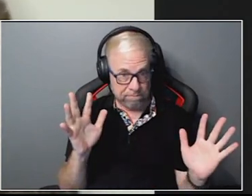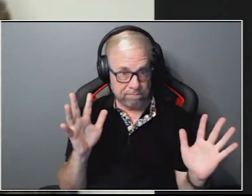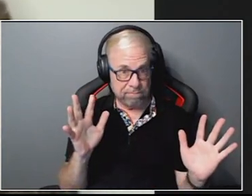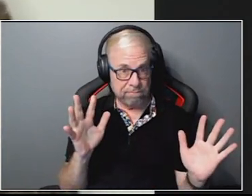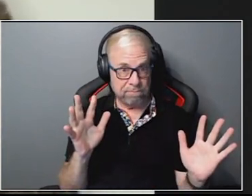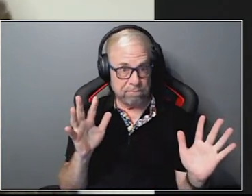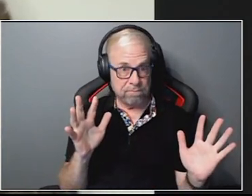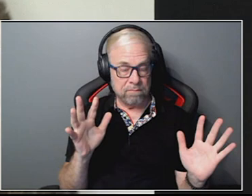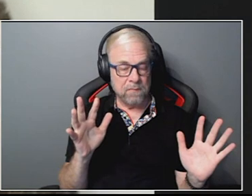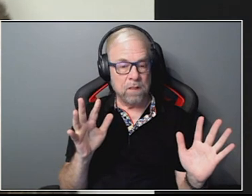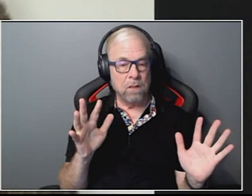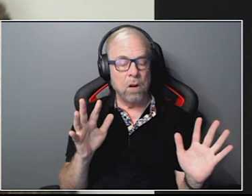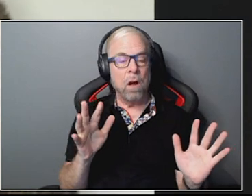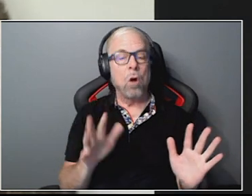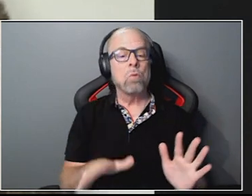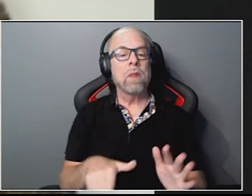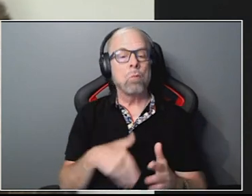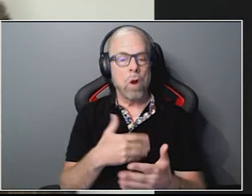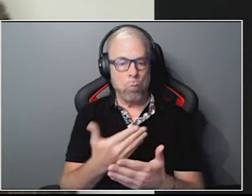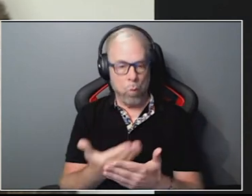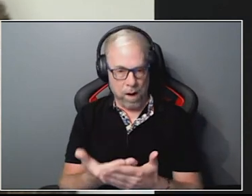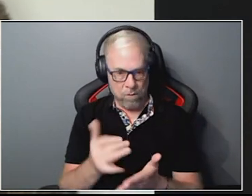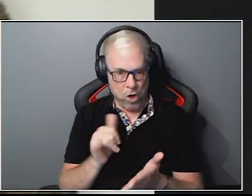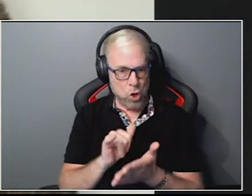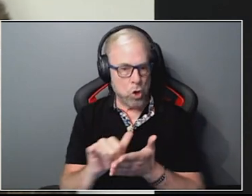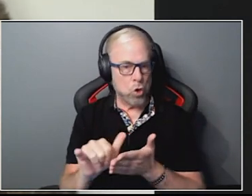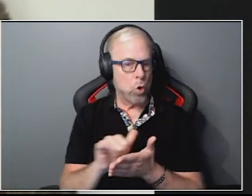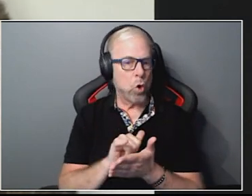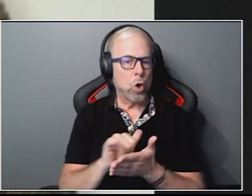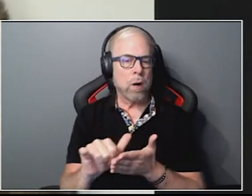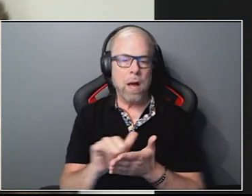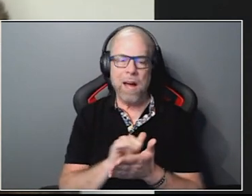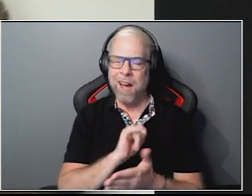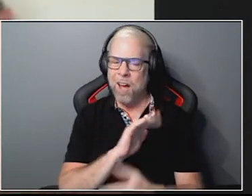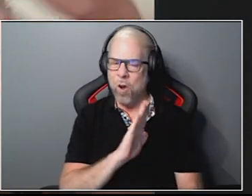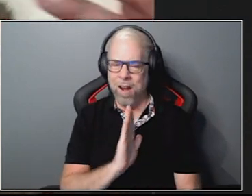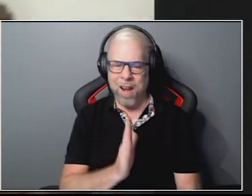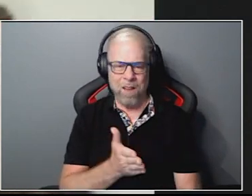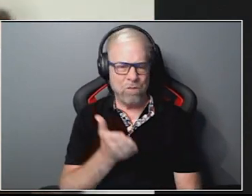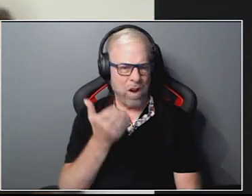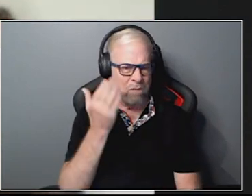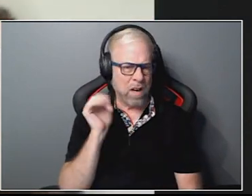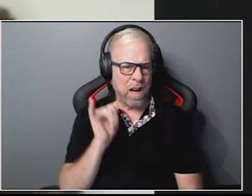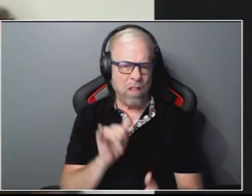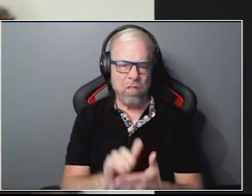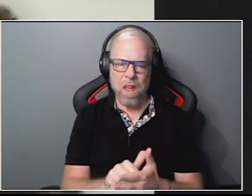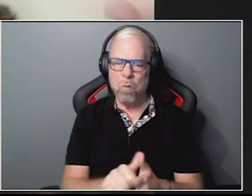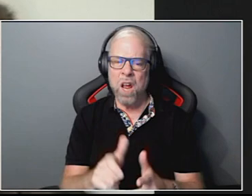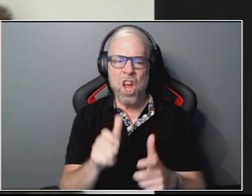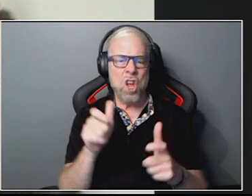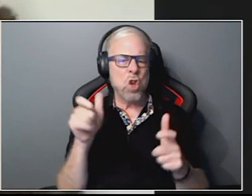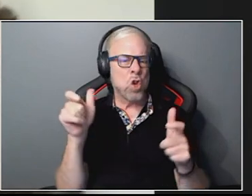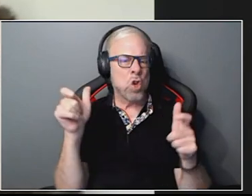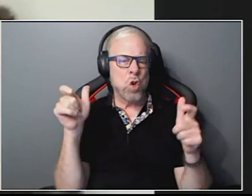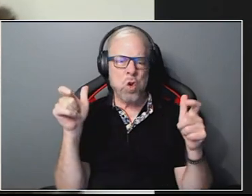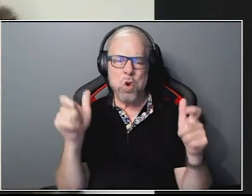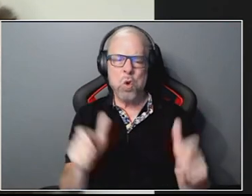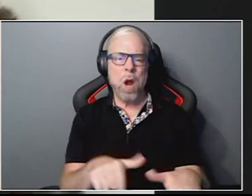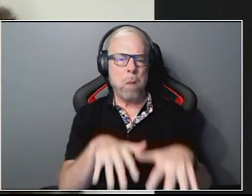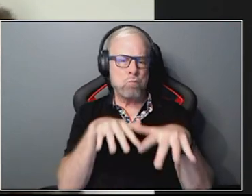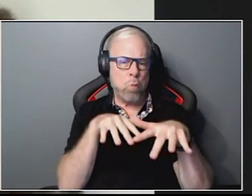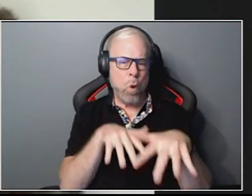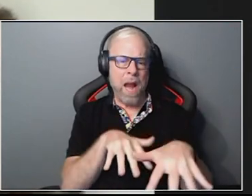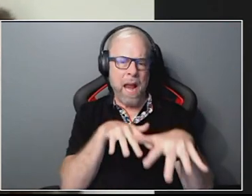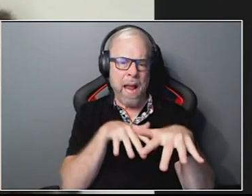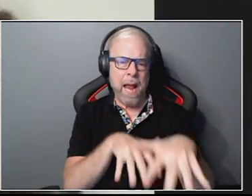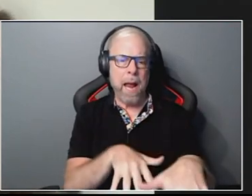we make it to New York. I'll never forget it. It was this huge parade. The president of the United States was there.